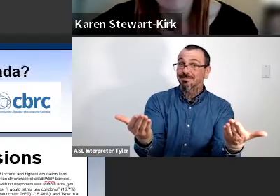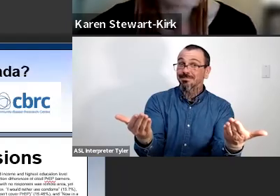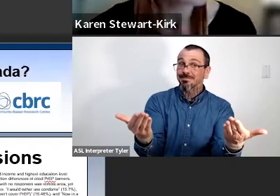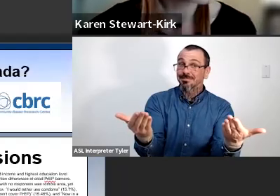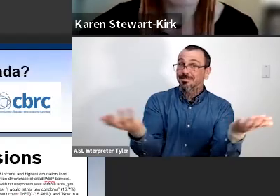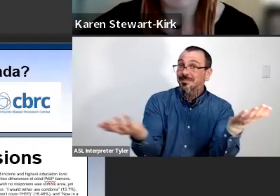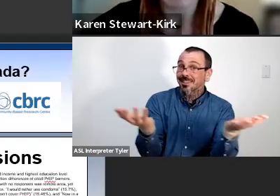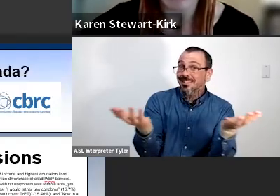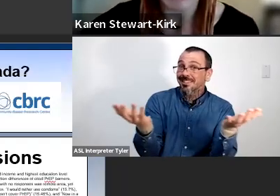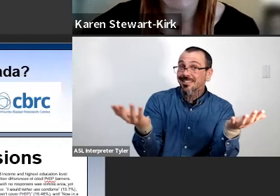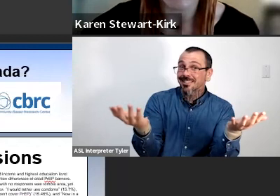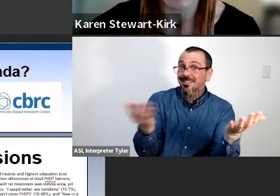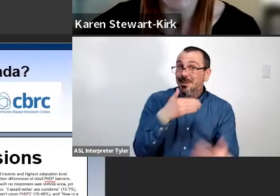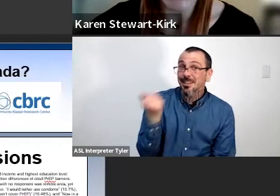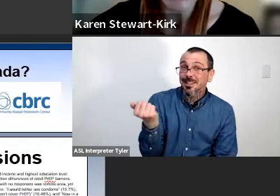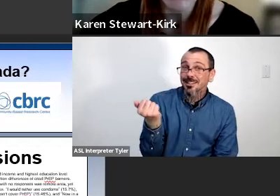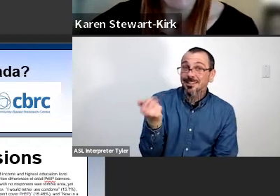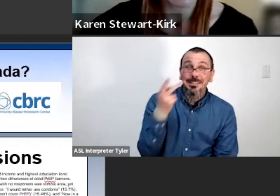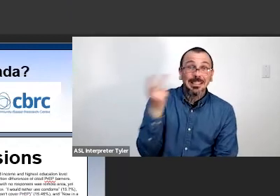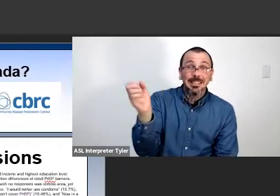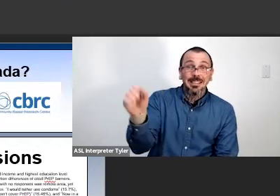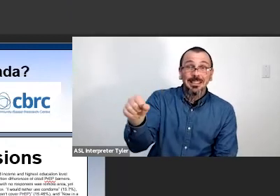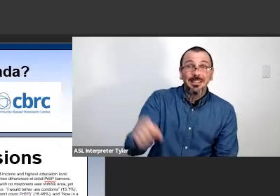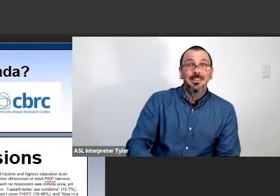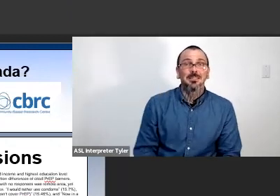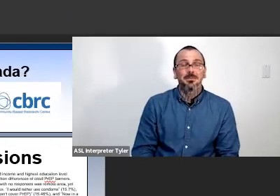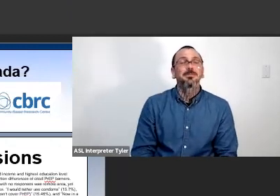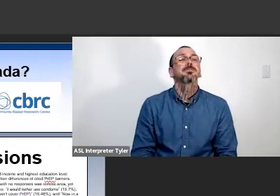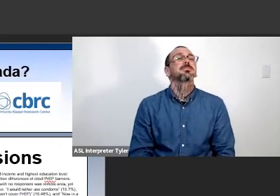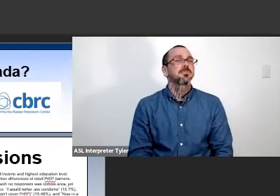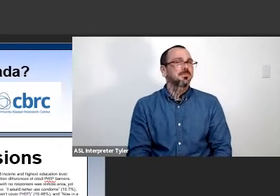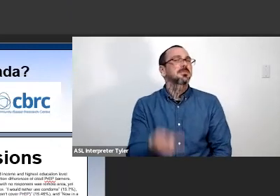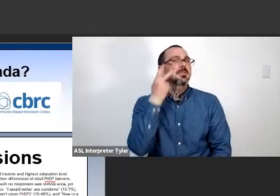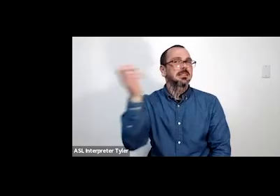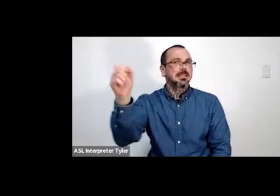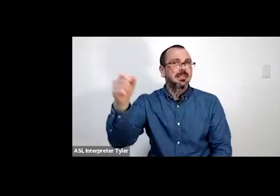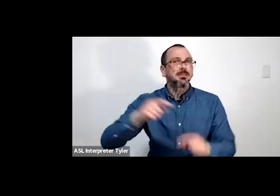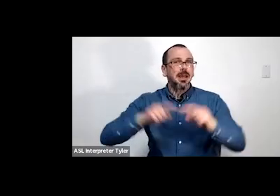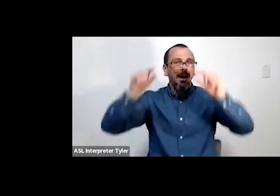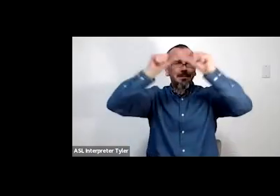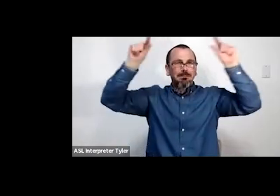How about that? Did that work? Well, we see it, but it's within PowerPoint.